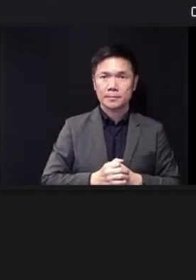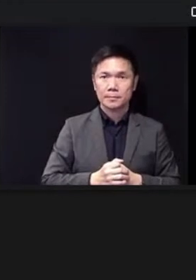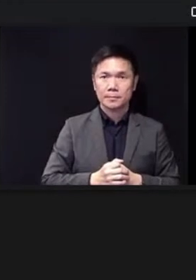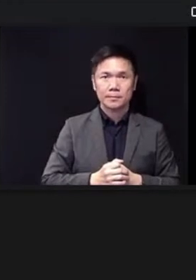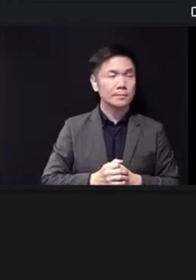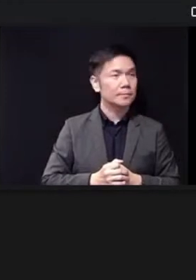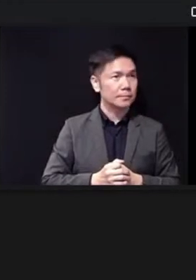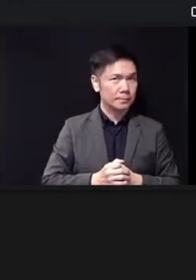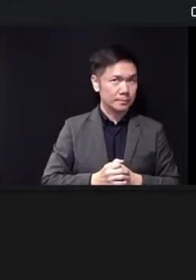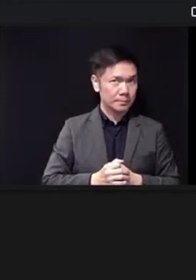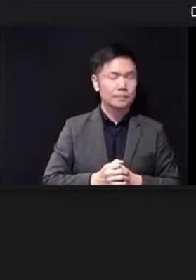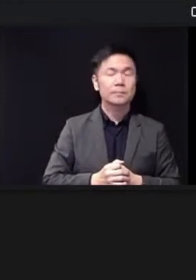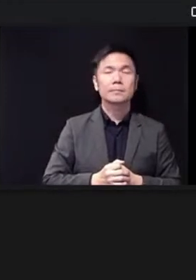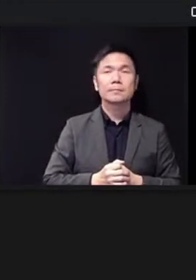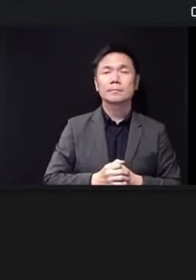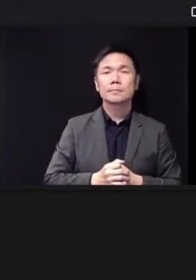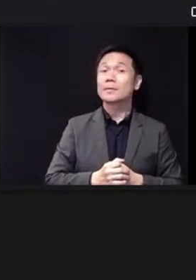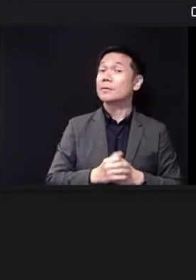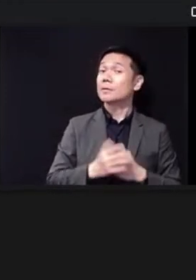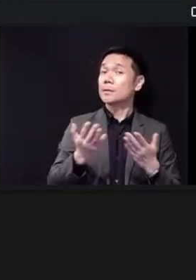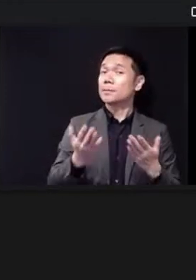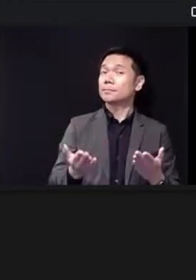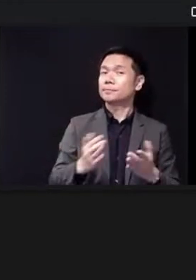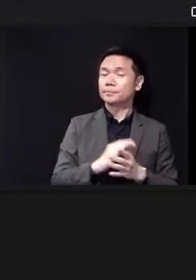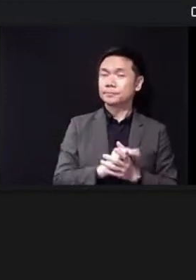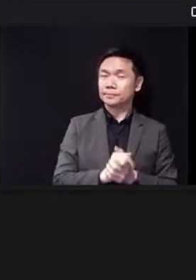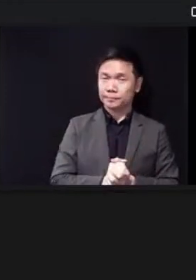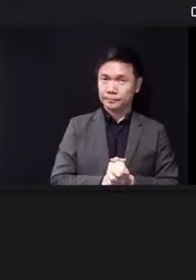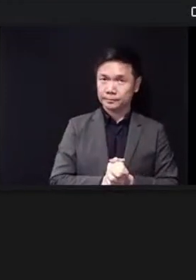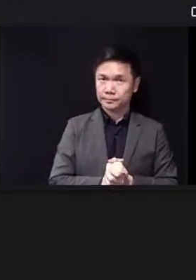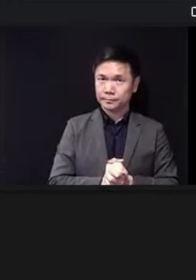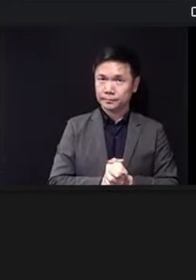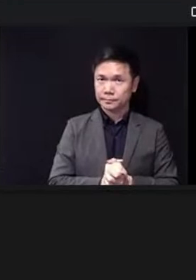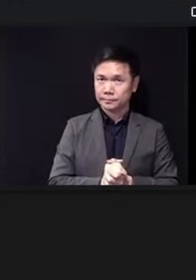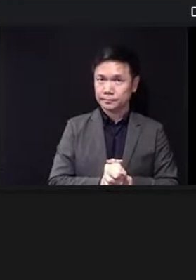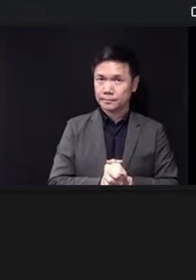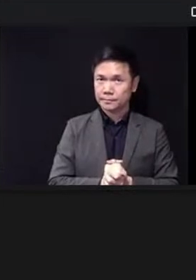so I would like to then